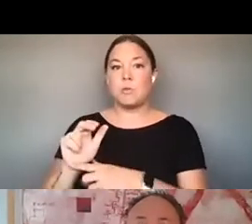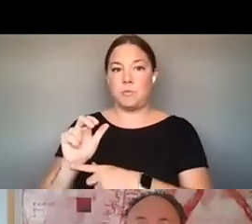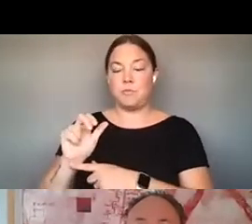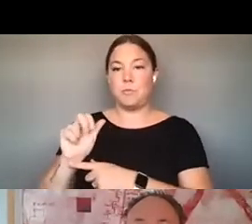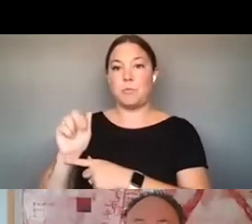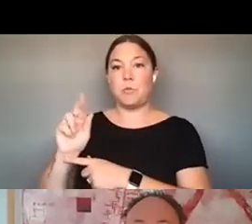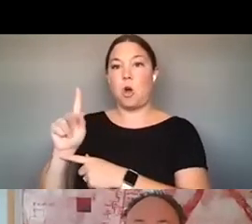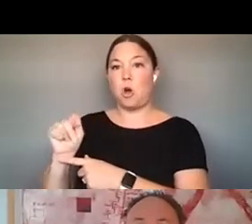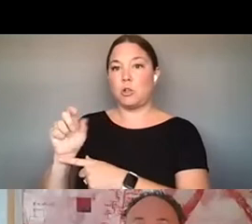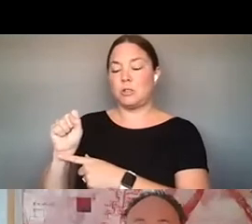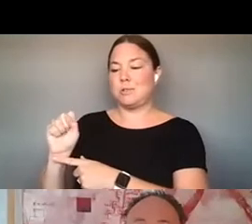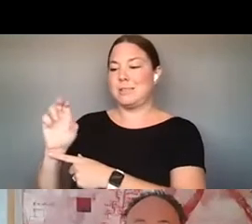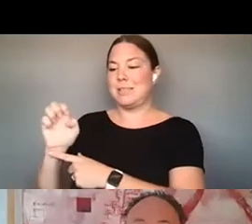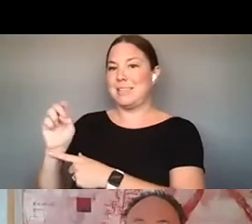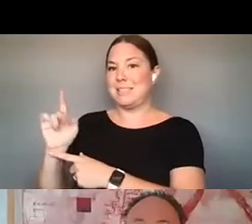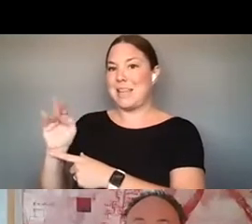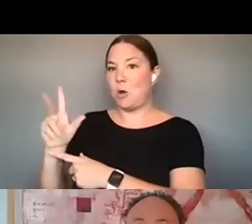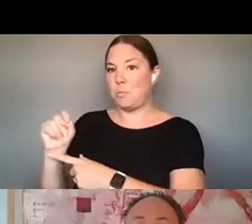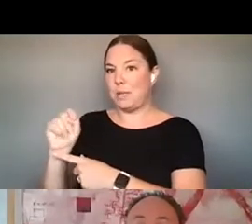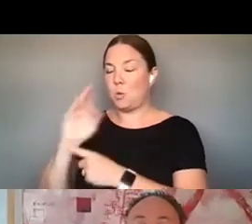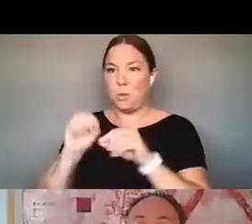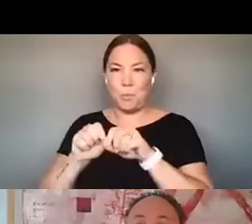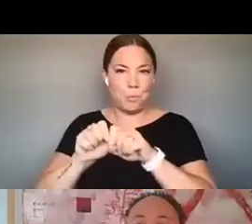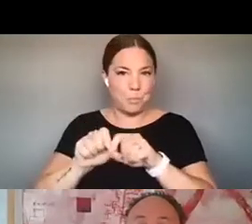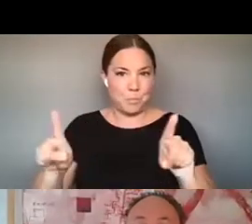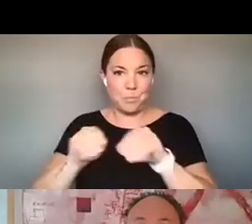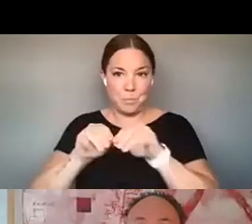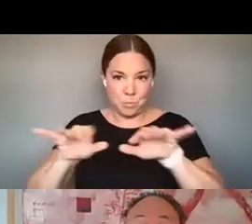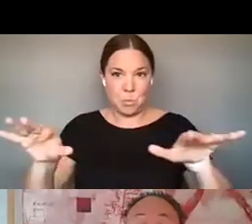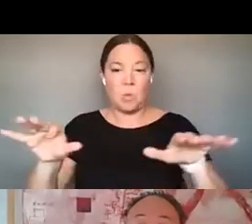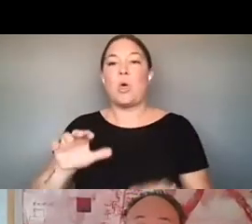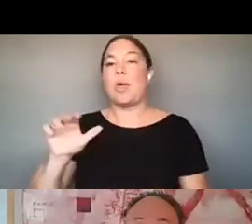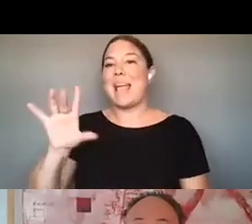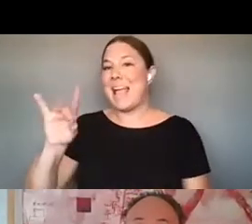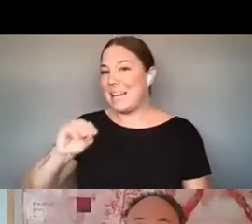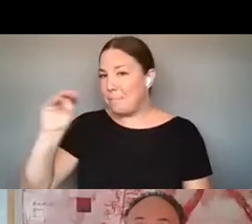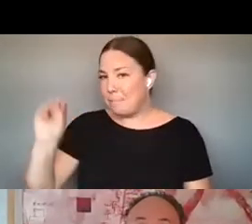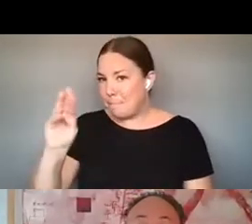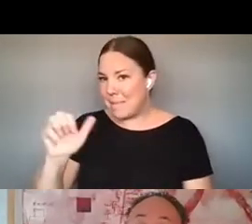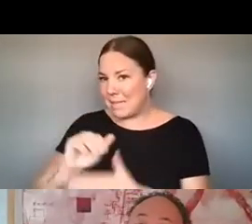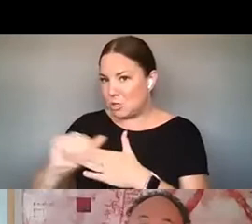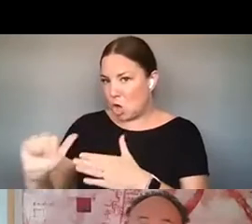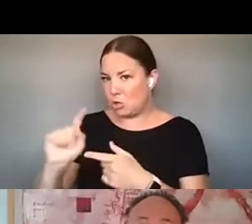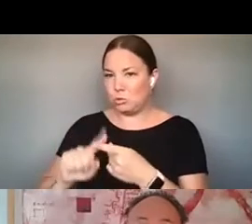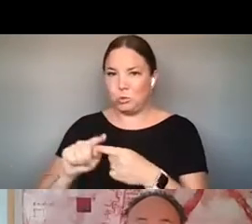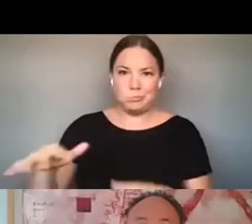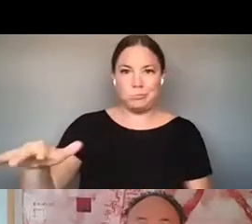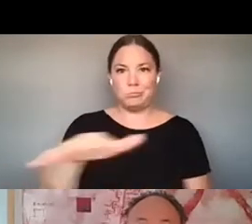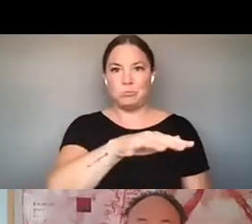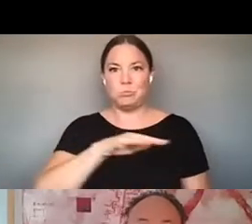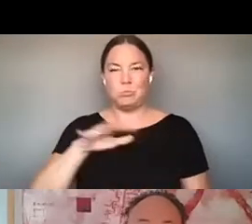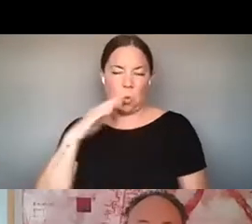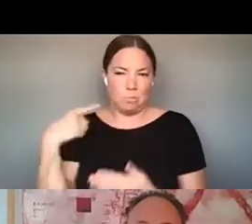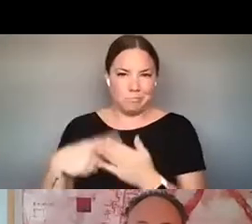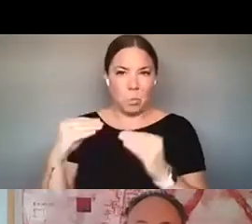to deploy approximately $80 million in American Rescue Plan funds to the field. We'll talking a lot more about those